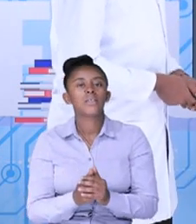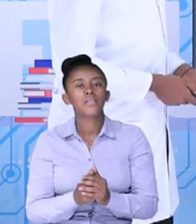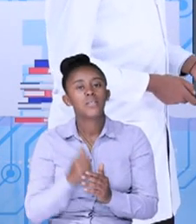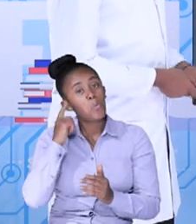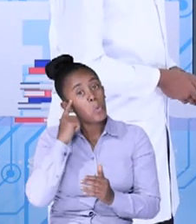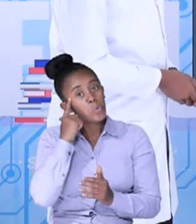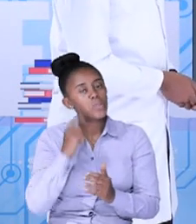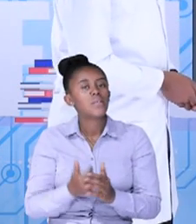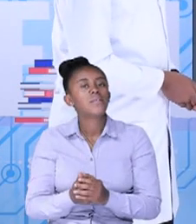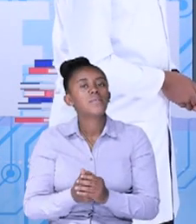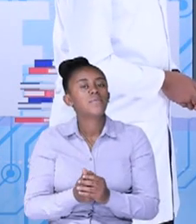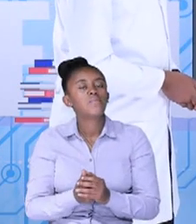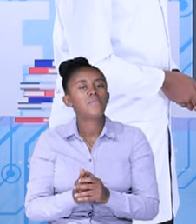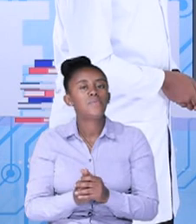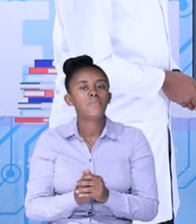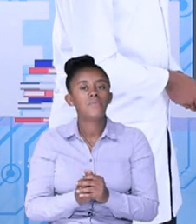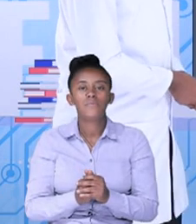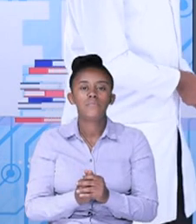here we have